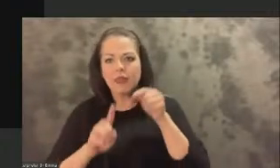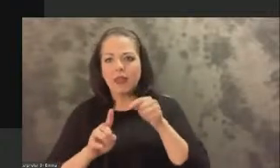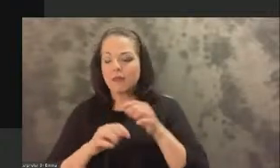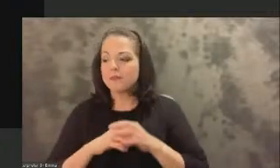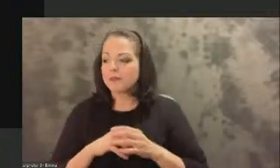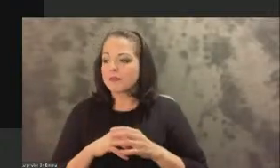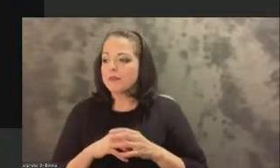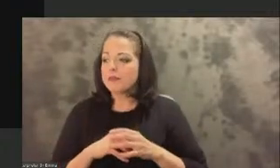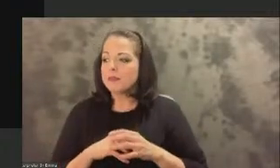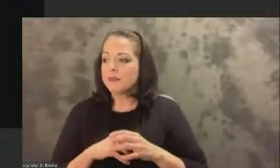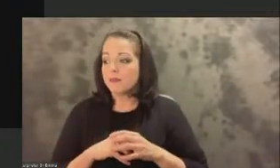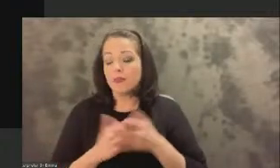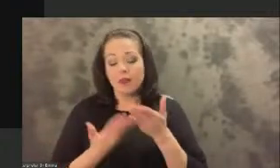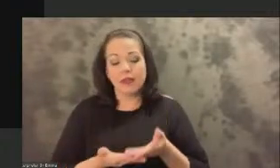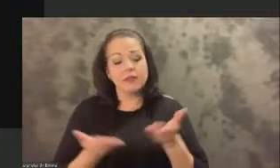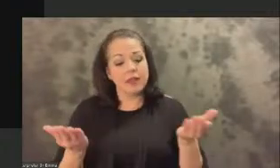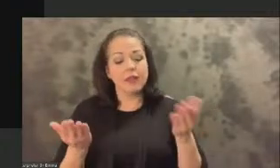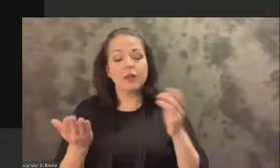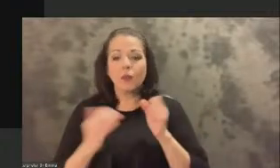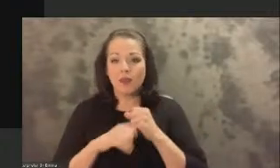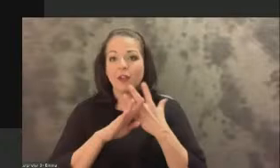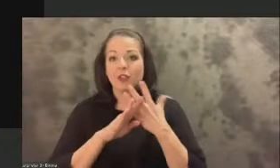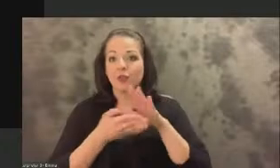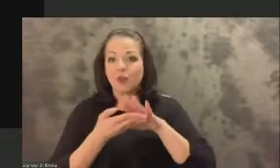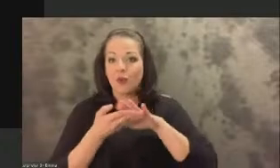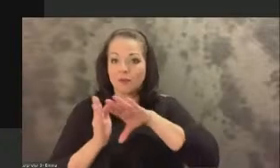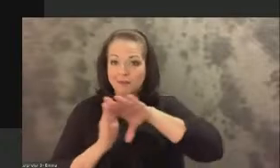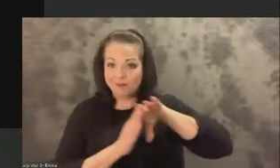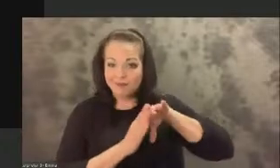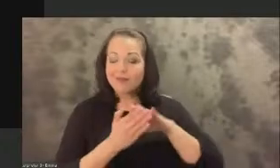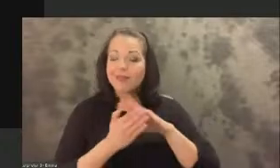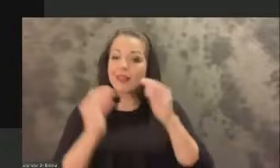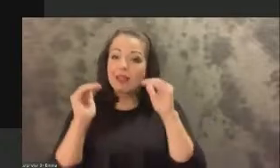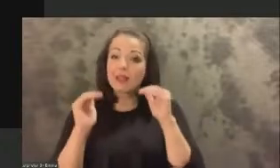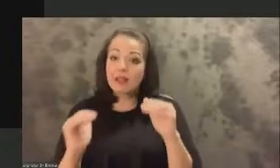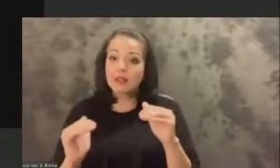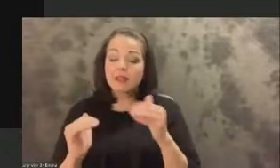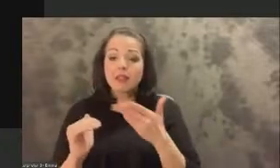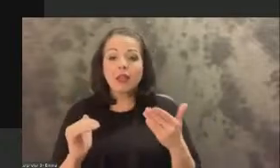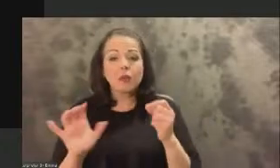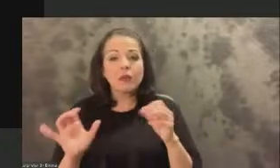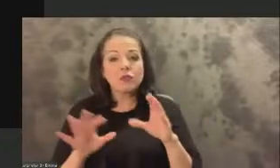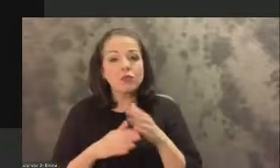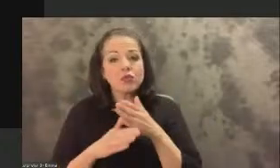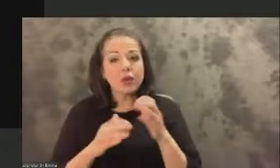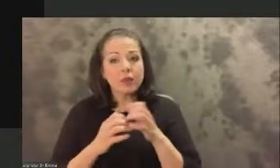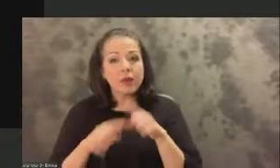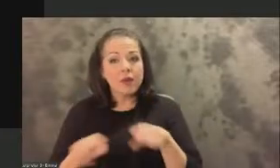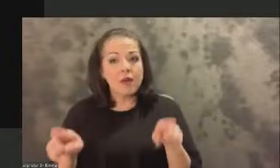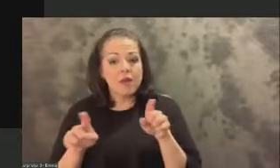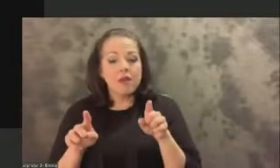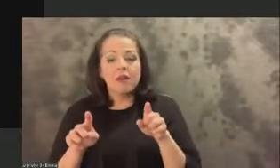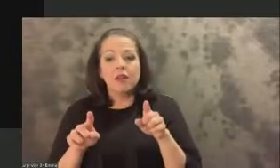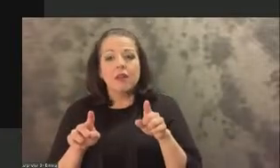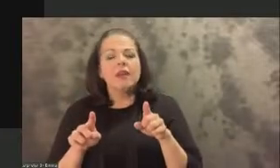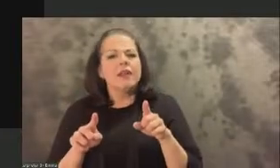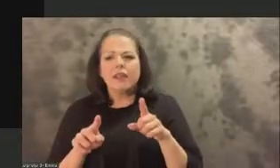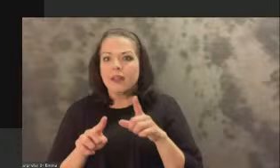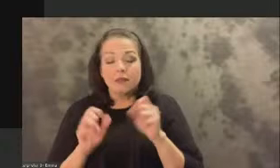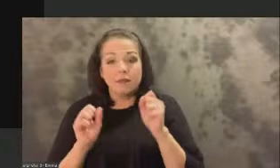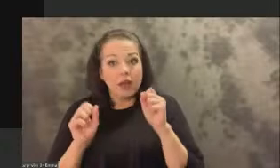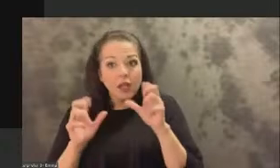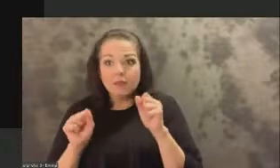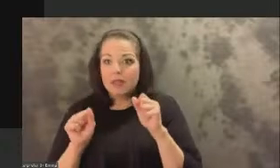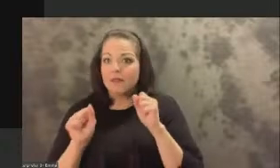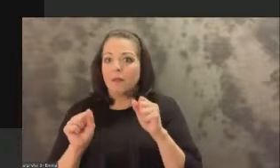So that's that with virtual schooling. The next thing that I wanted to share with you is just the unbelievable amount